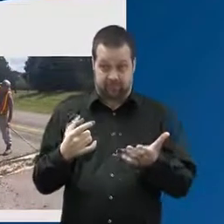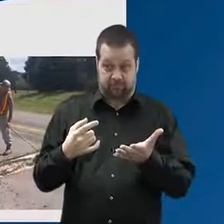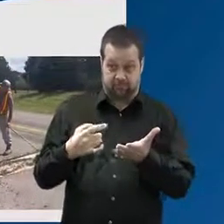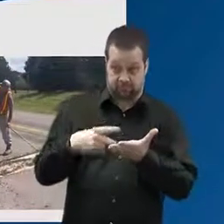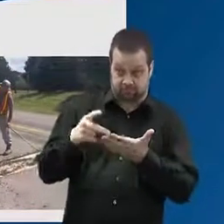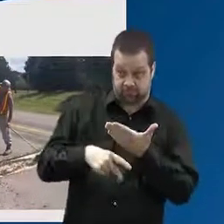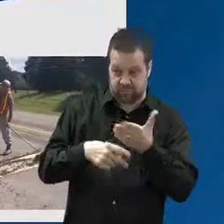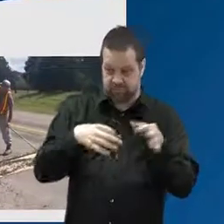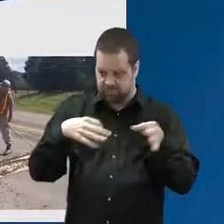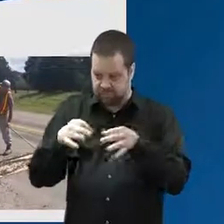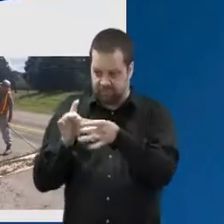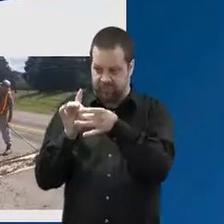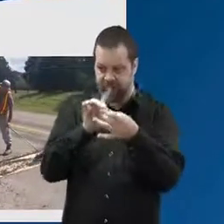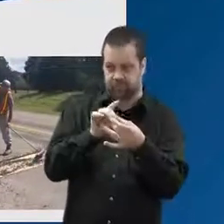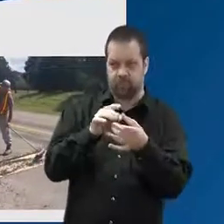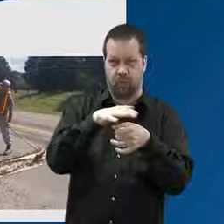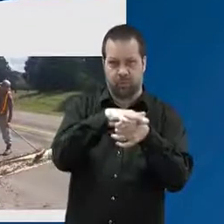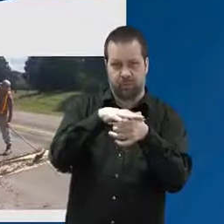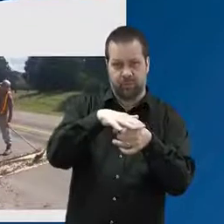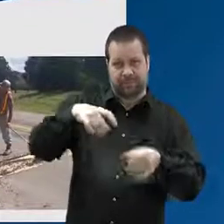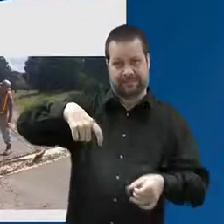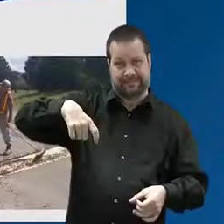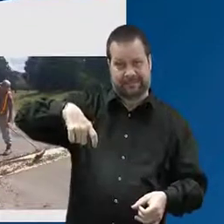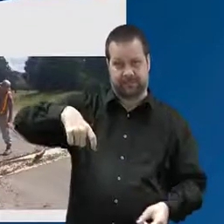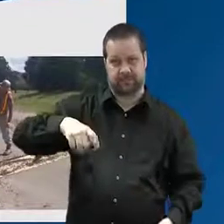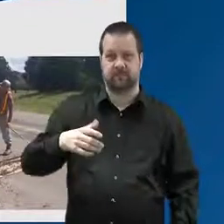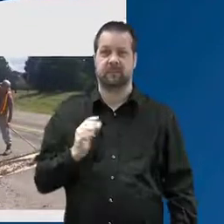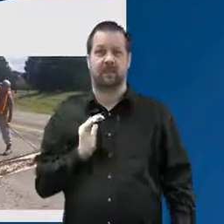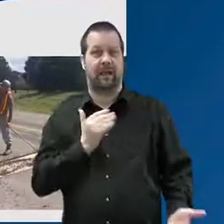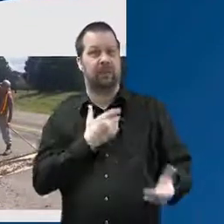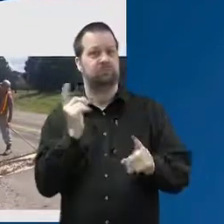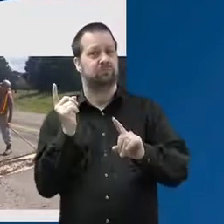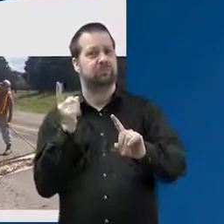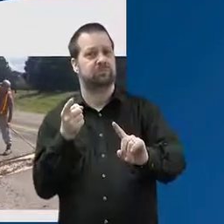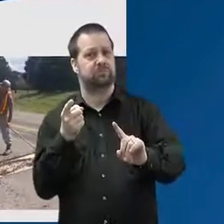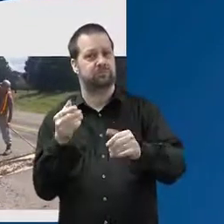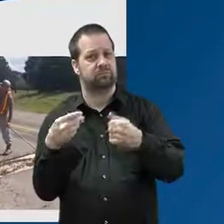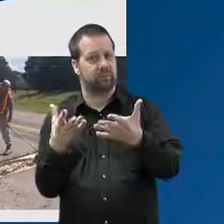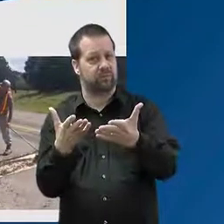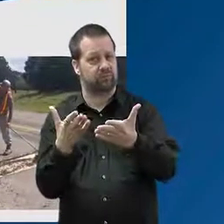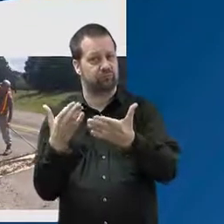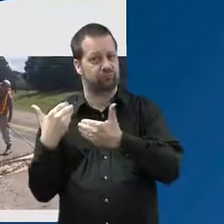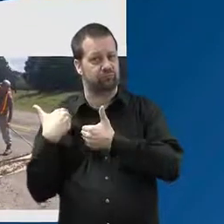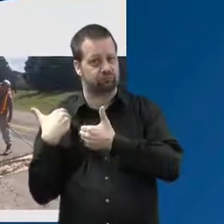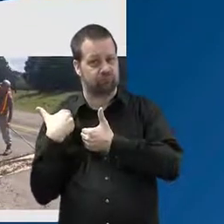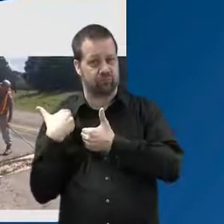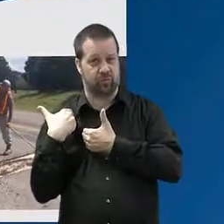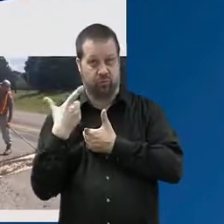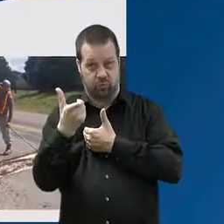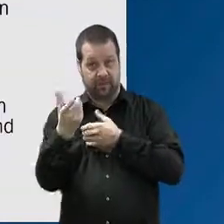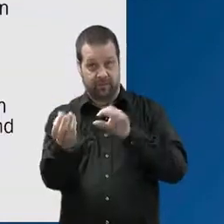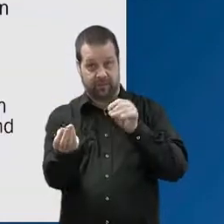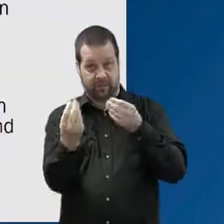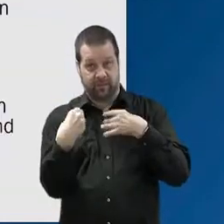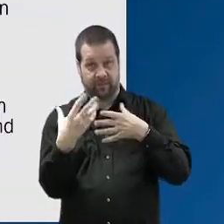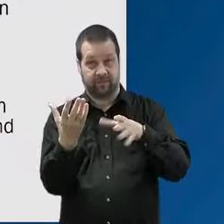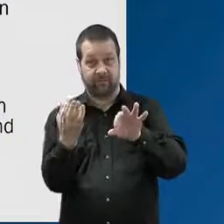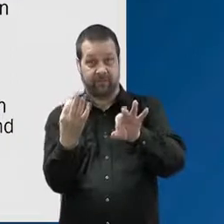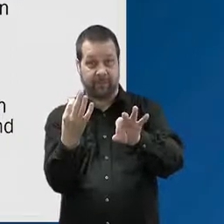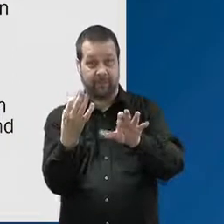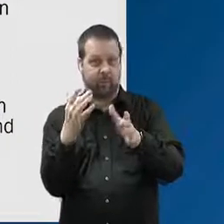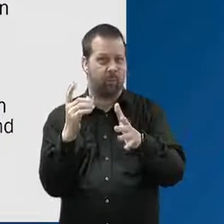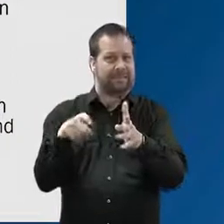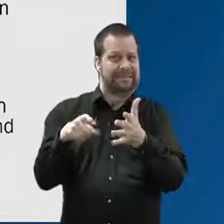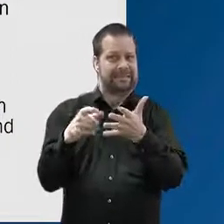to provide you with the opportunity to provide input on which projects should be advanced. Once projects have